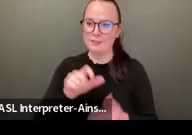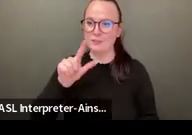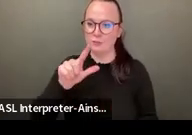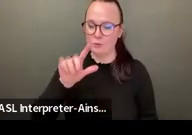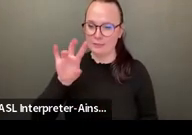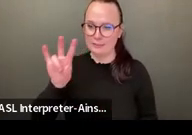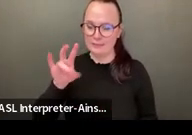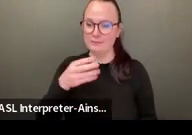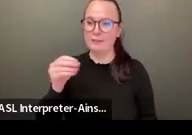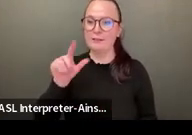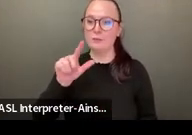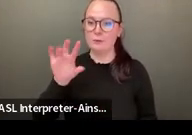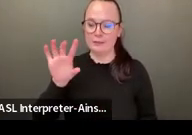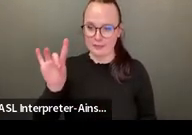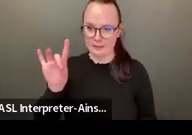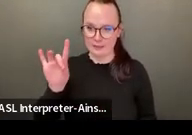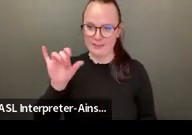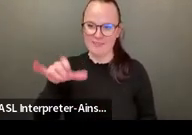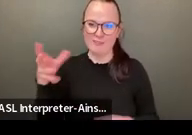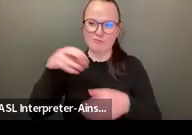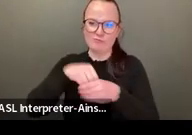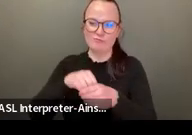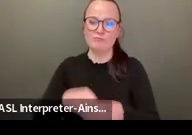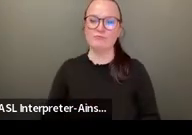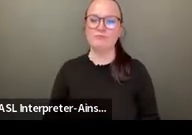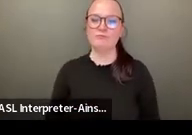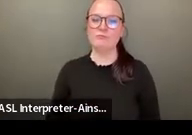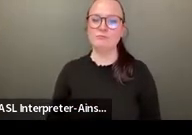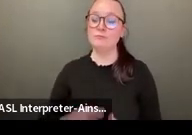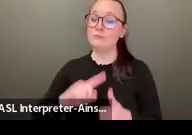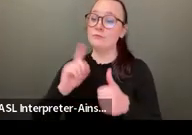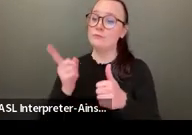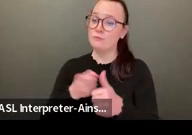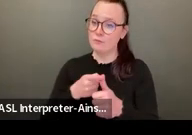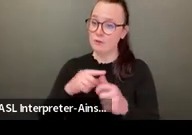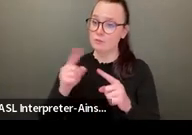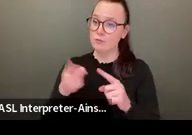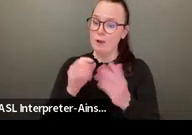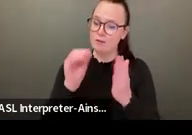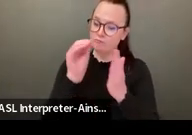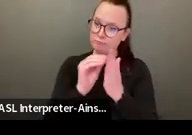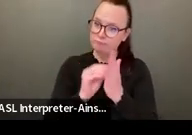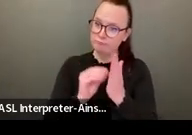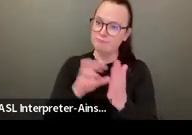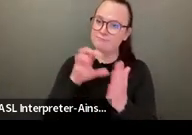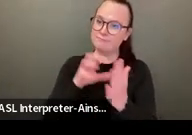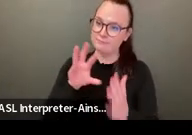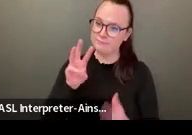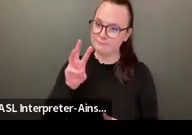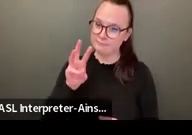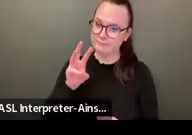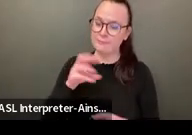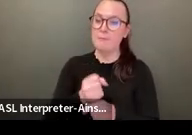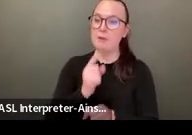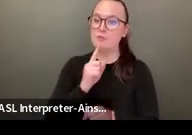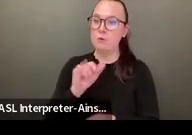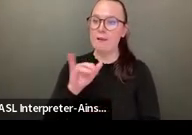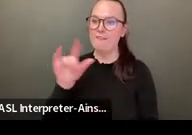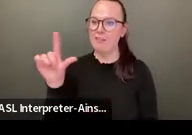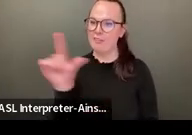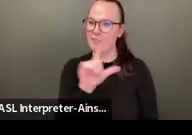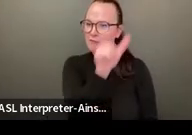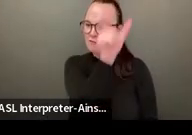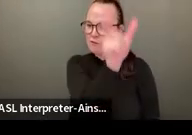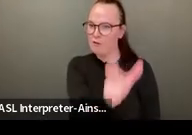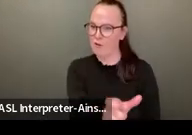of it. So the first thing is when you're filling out section 6, make sure that if you put something in the left-hand